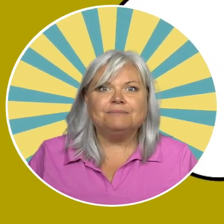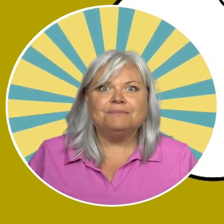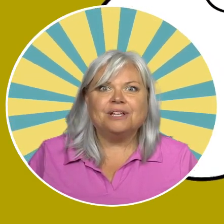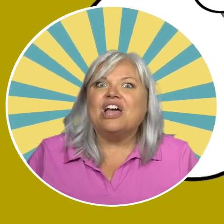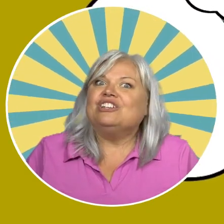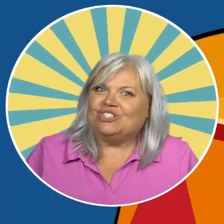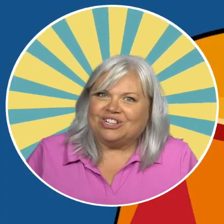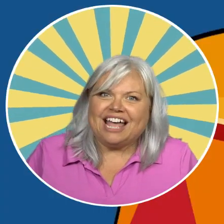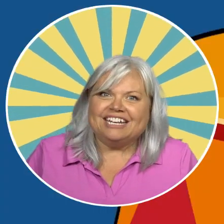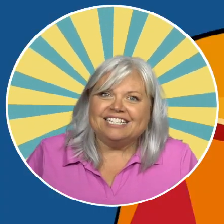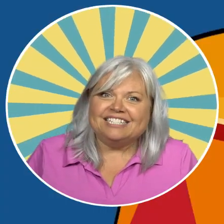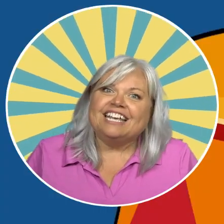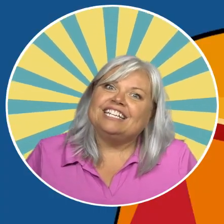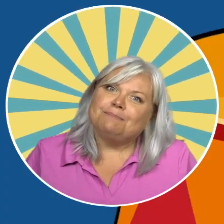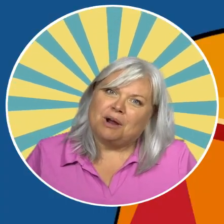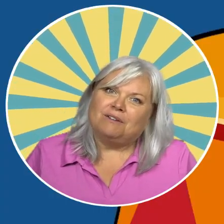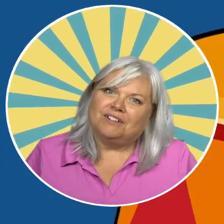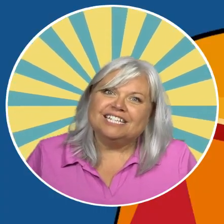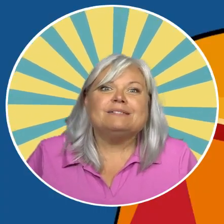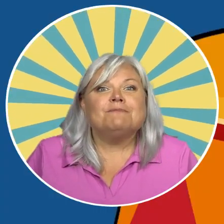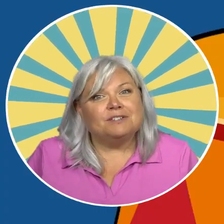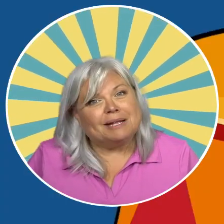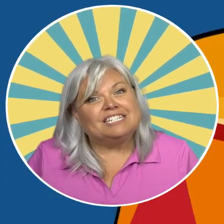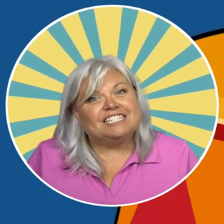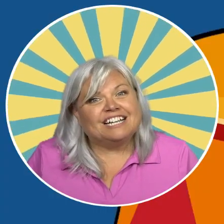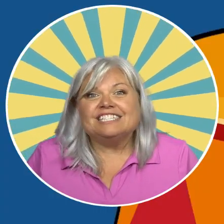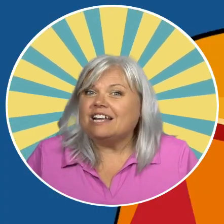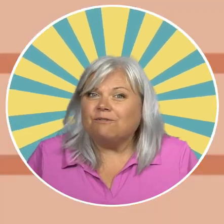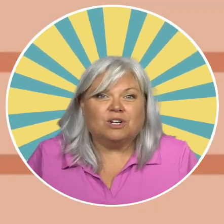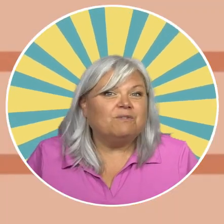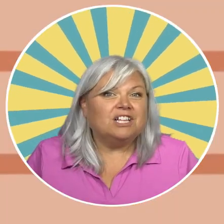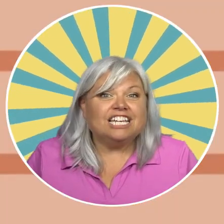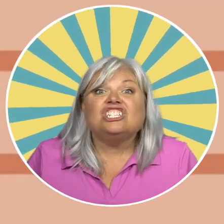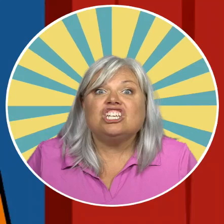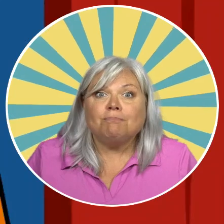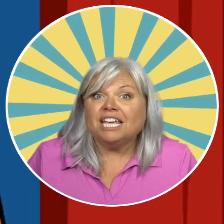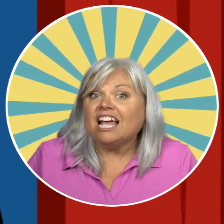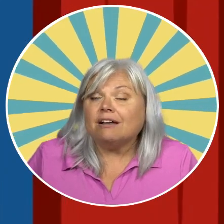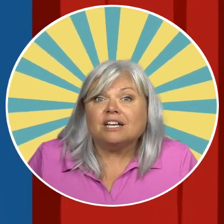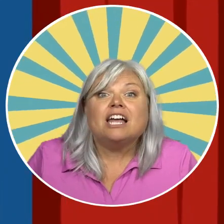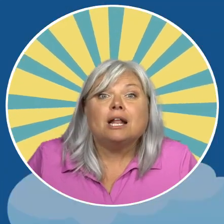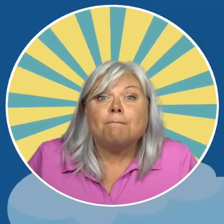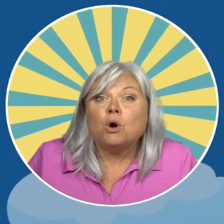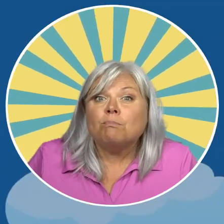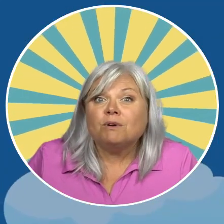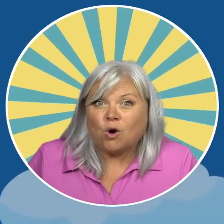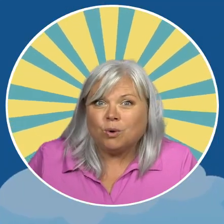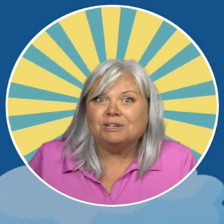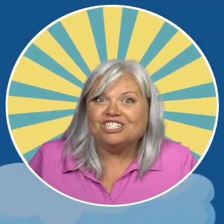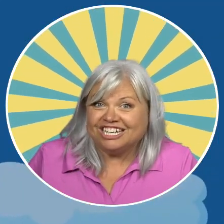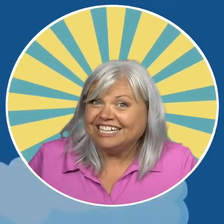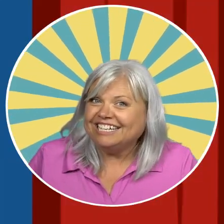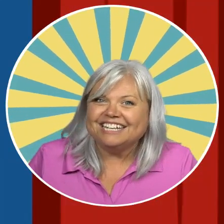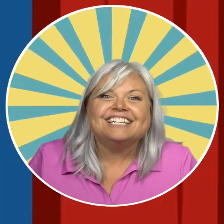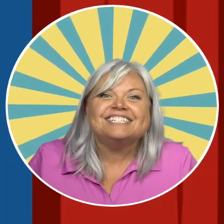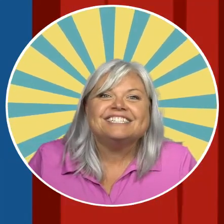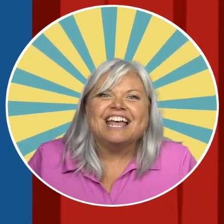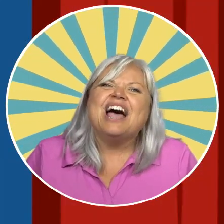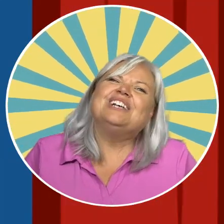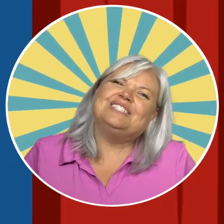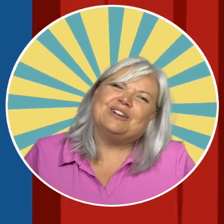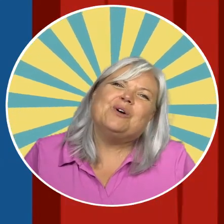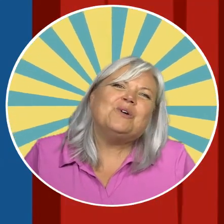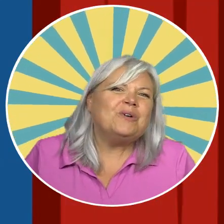ridiculous. To Gladys, it's fabulous, tremendous guts, not frivolous. She'd be a dynamo performing